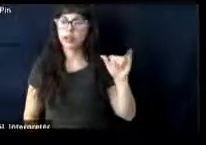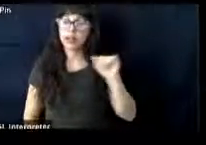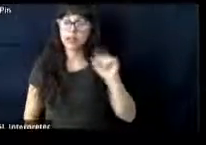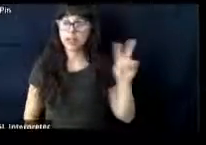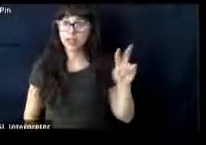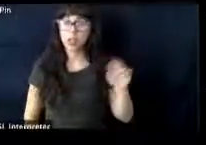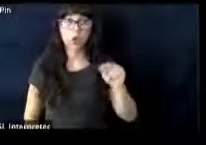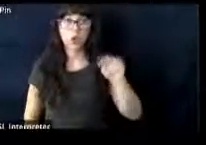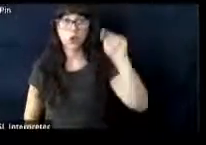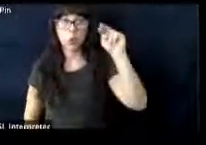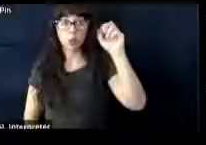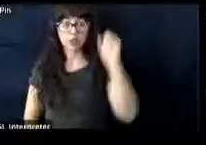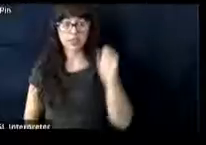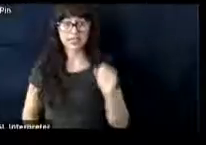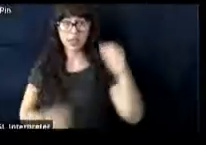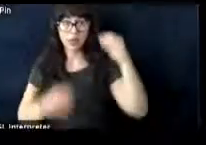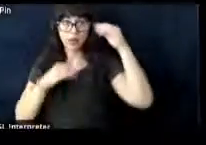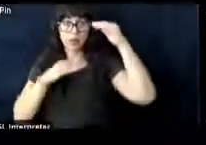east-west border?